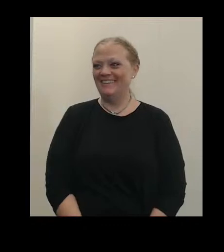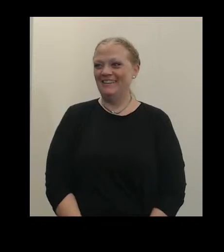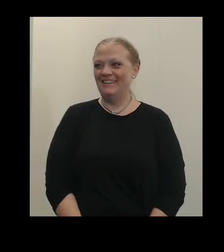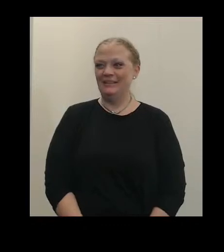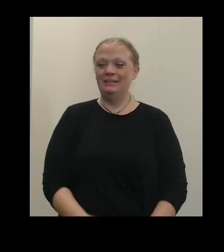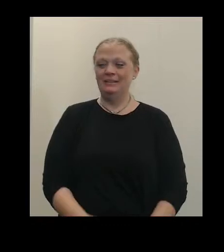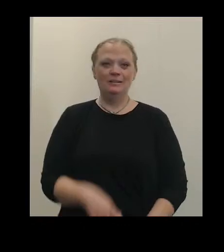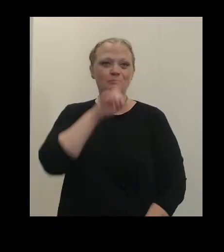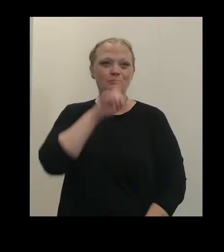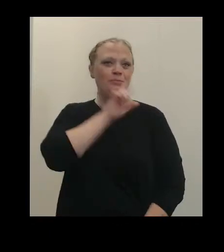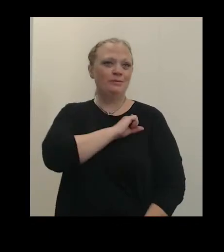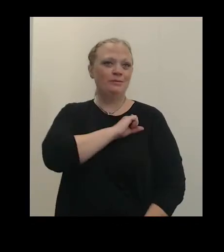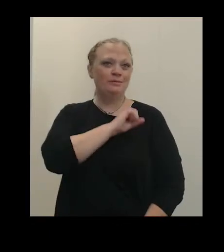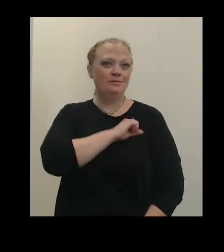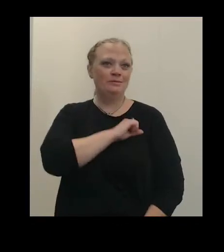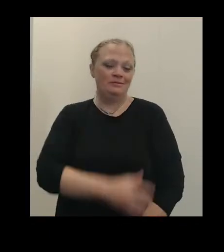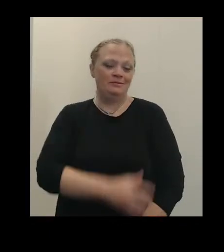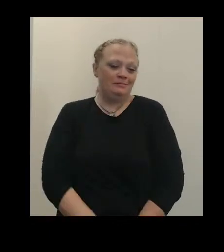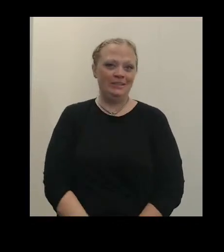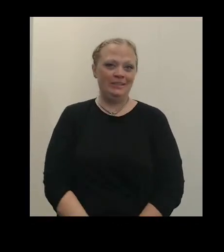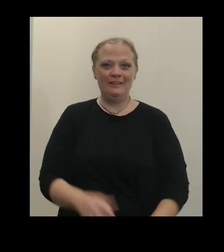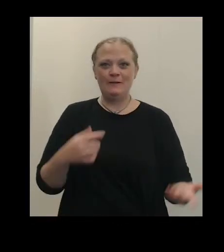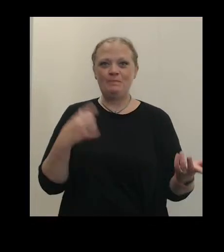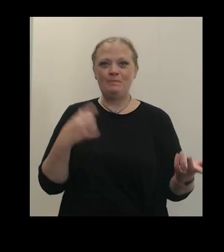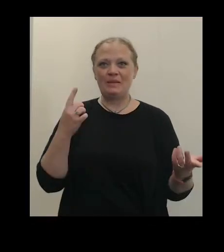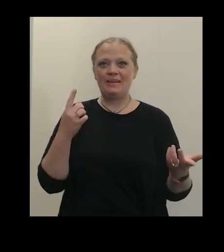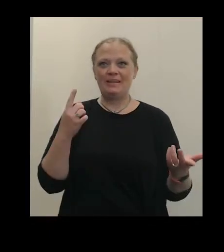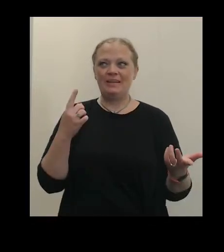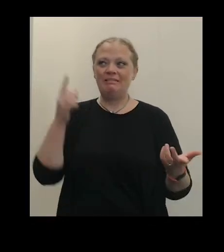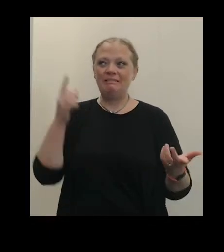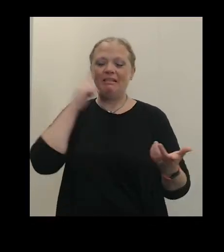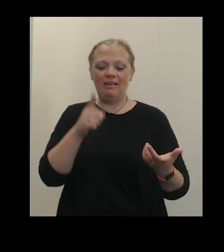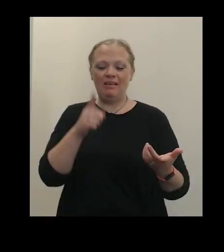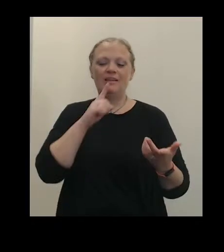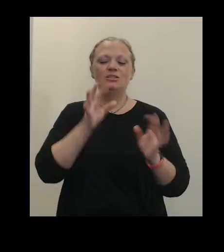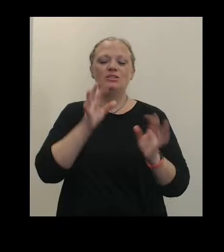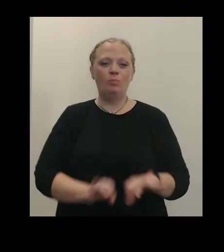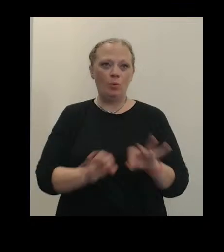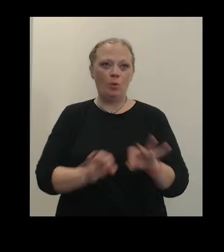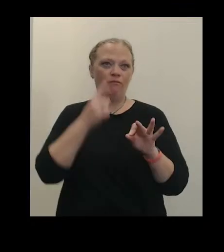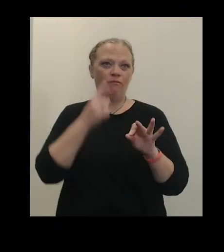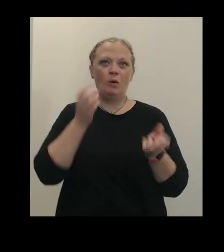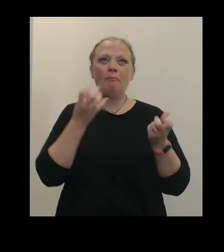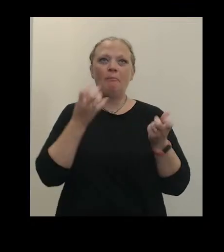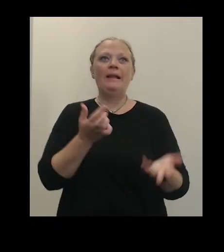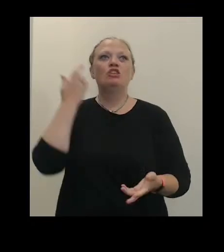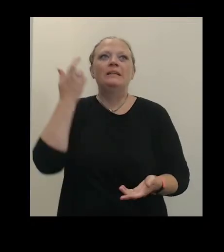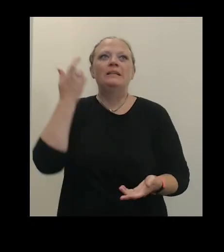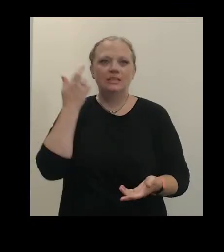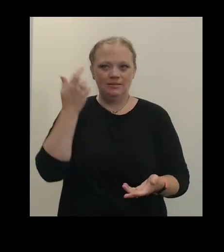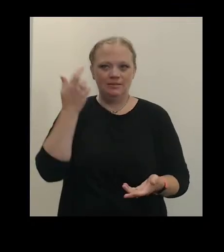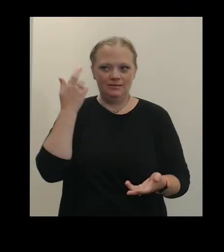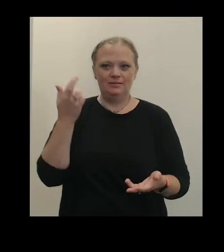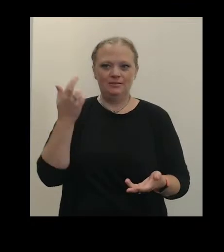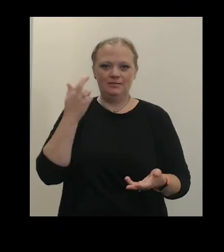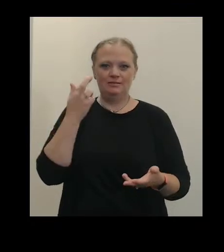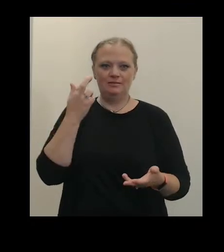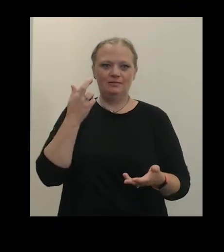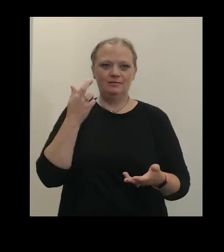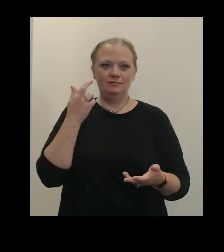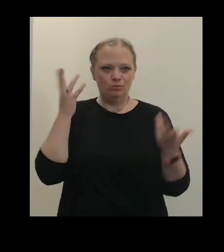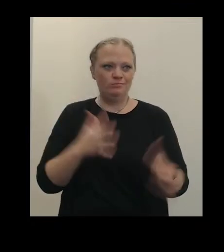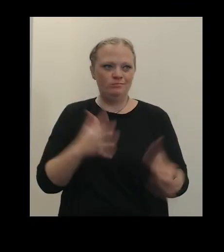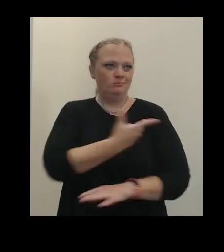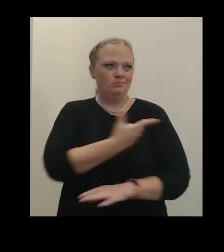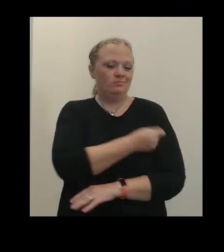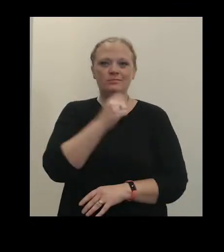Easy breezy. I think it is important for many reasons to be vaccinated,